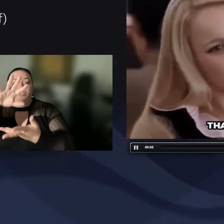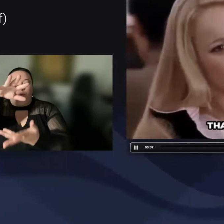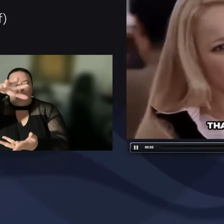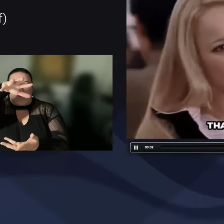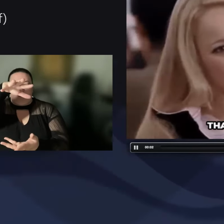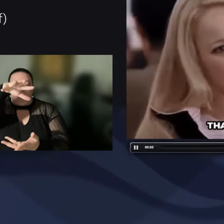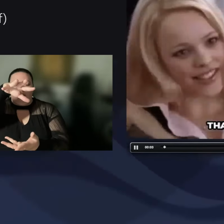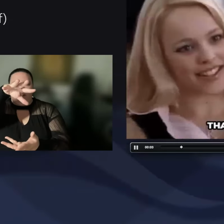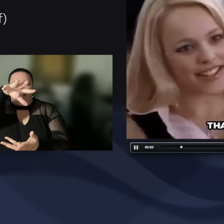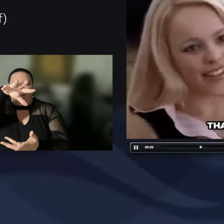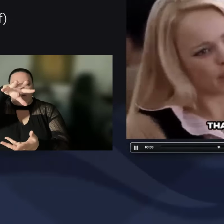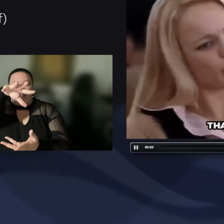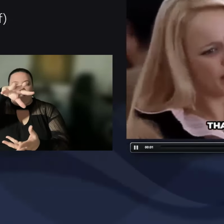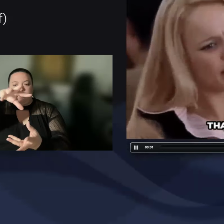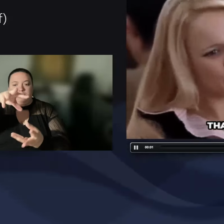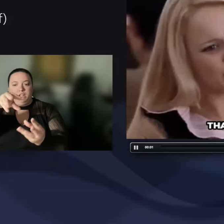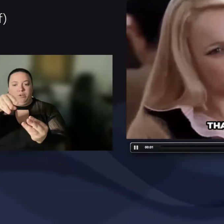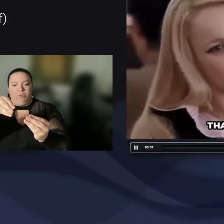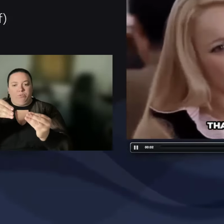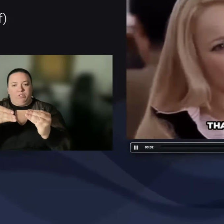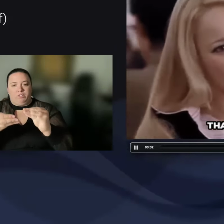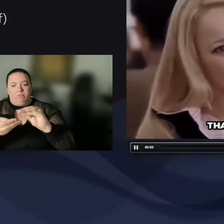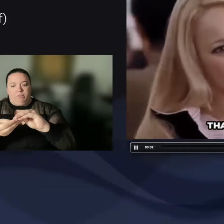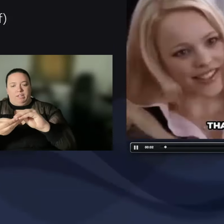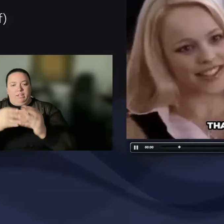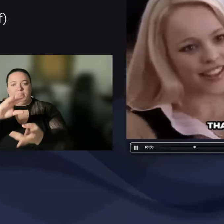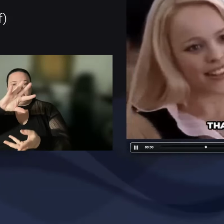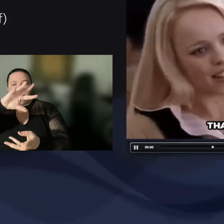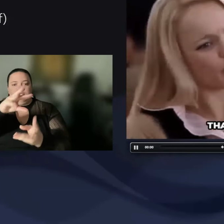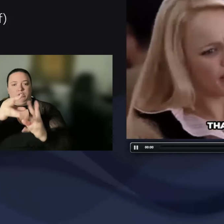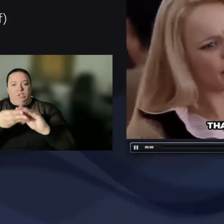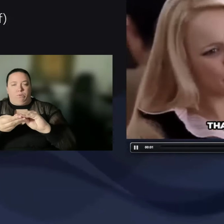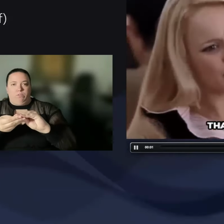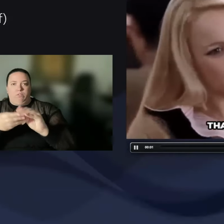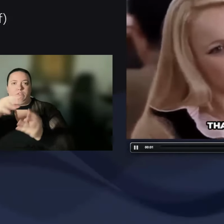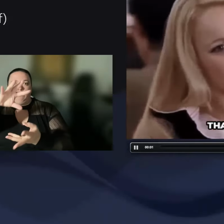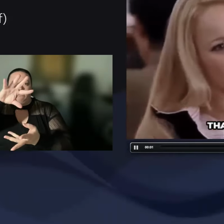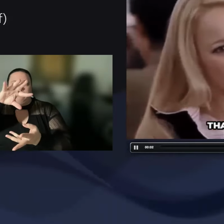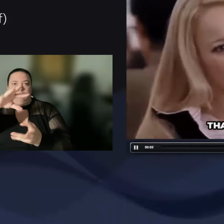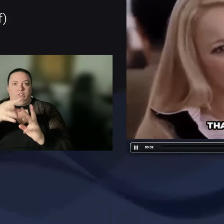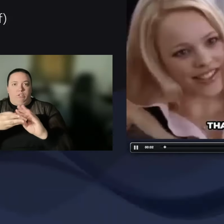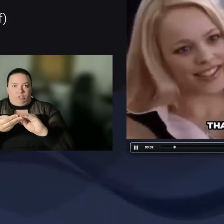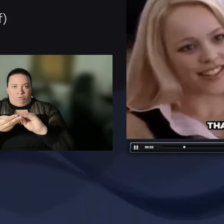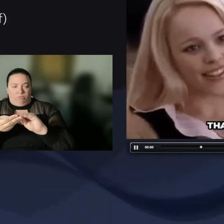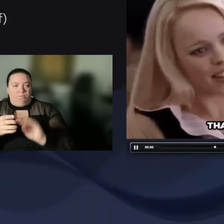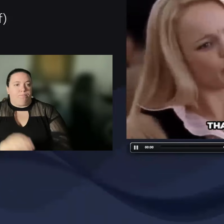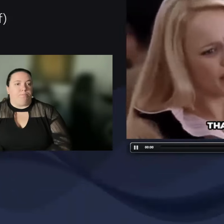Next one, total, we're here and we close and rotate. Total.